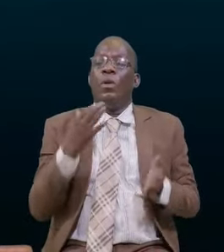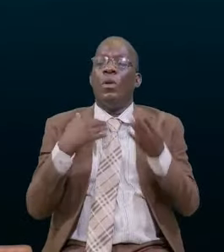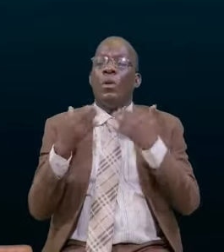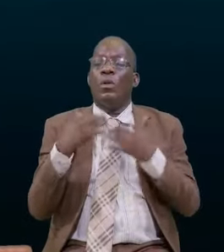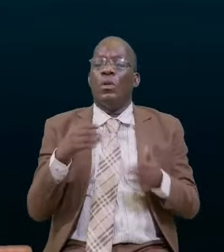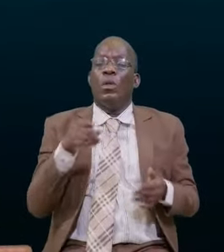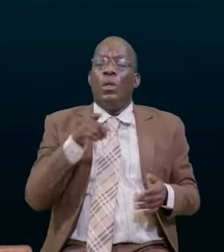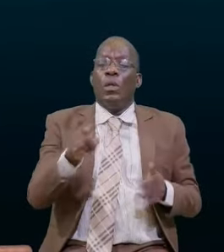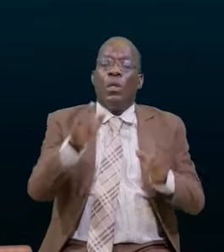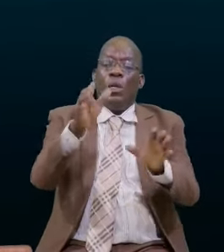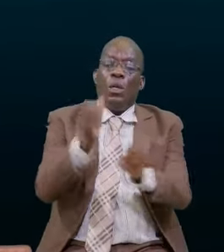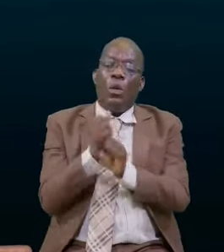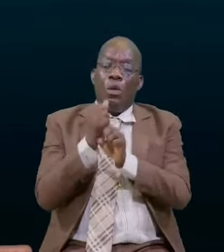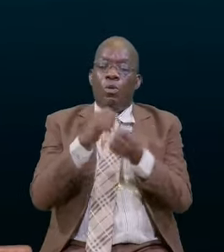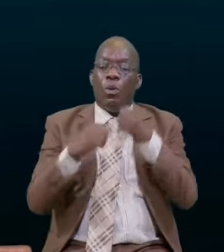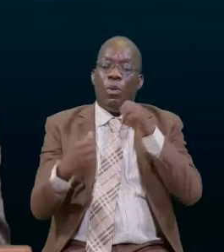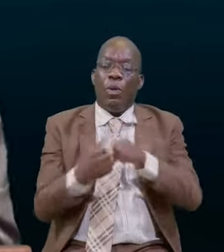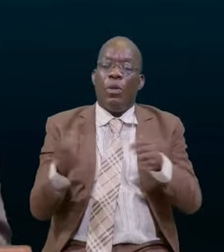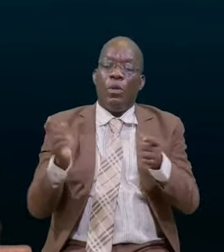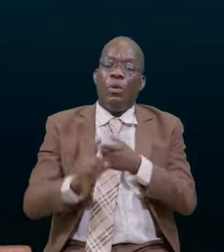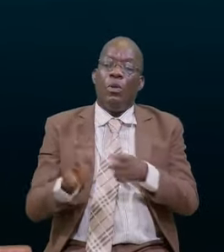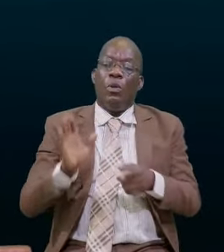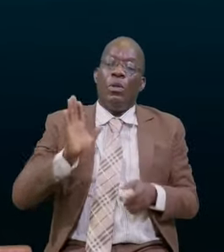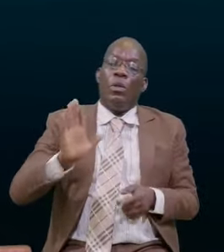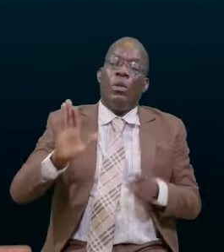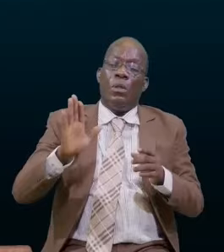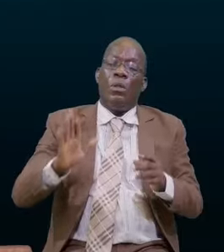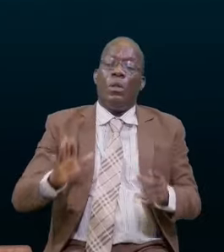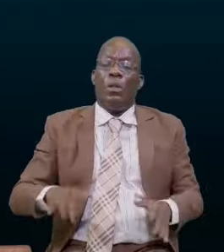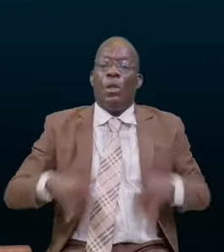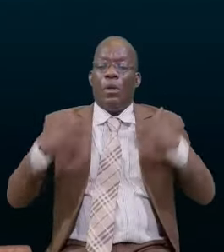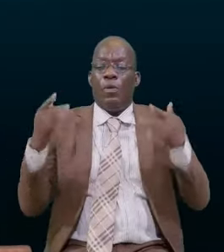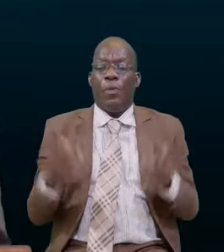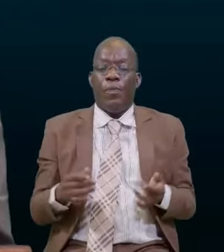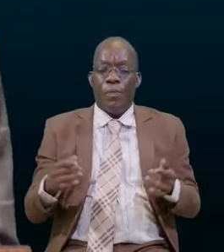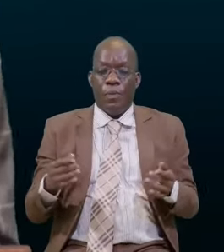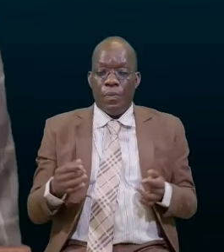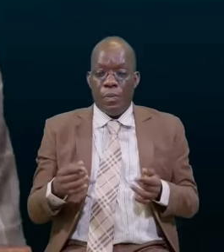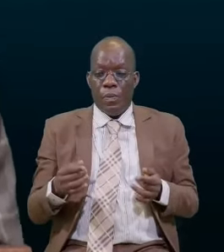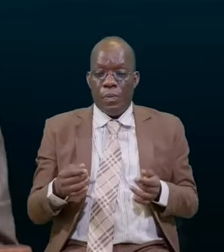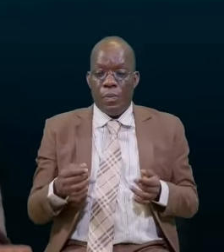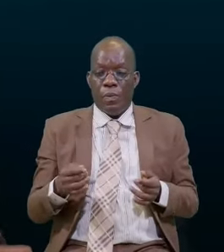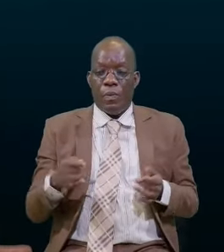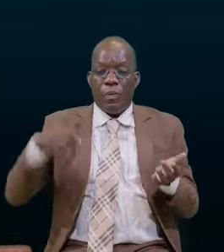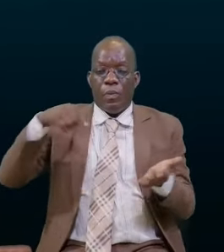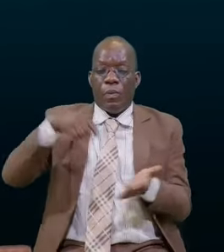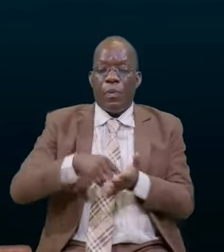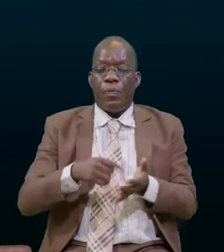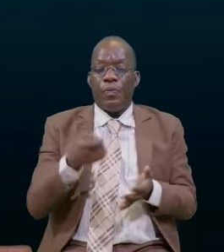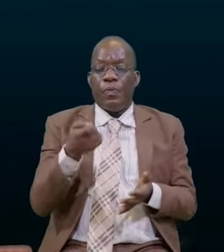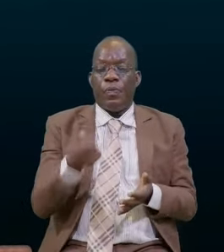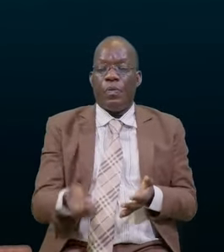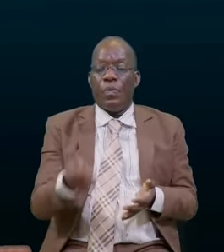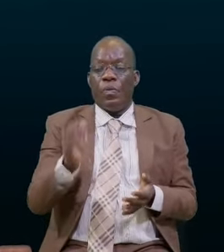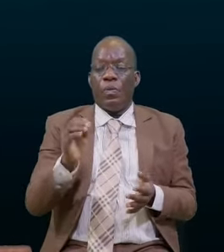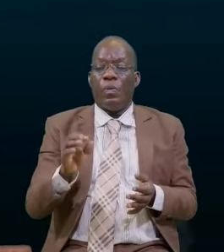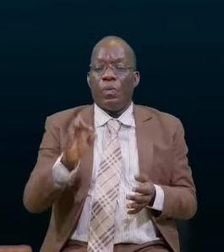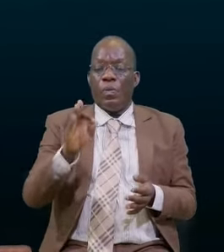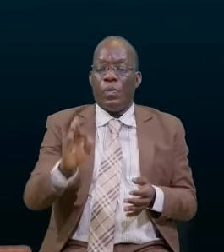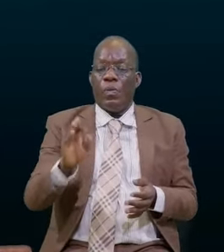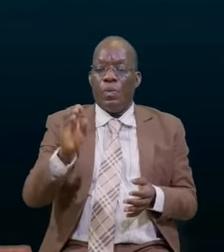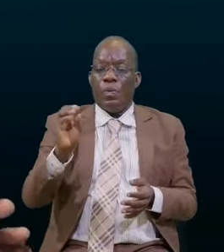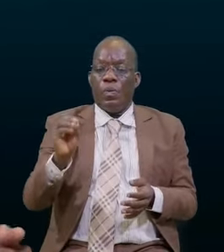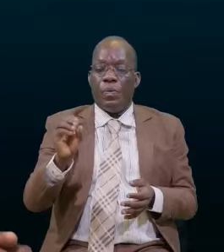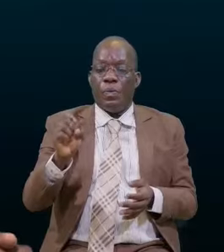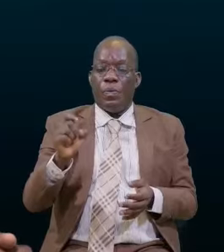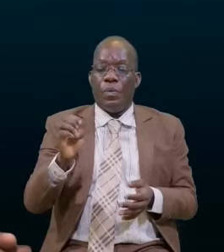couldn't end up with good Destiny and we see this little foxes may be a little self conceit